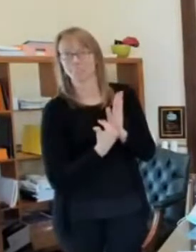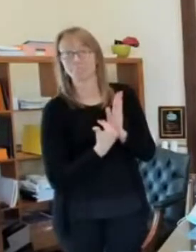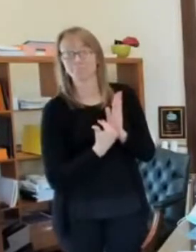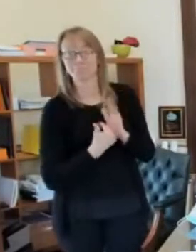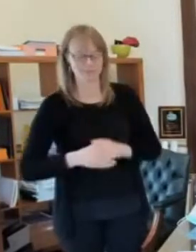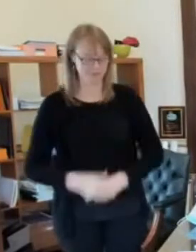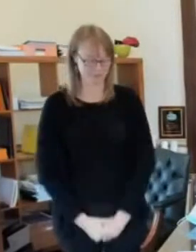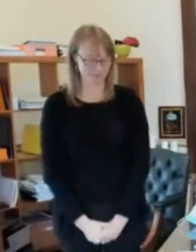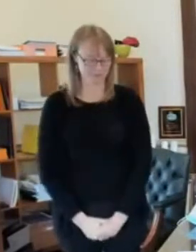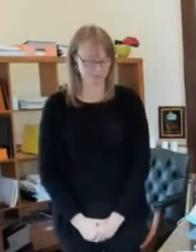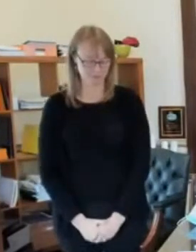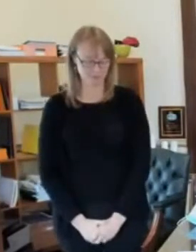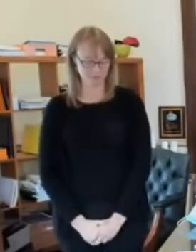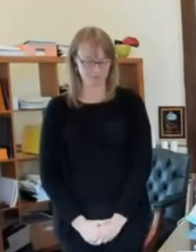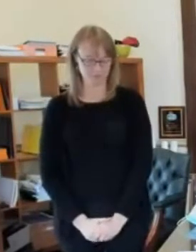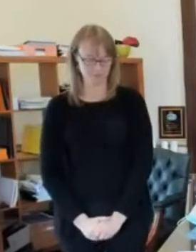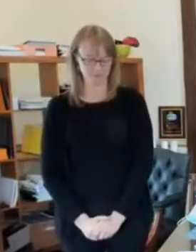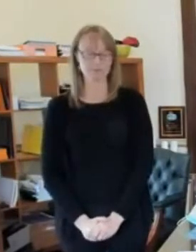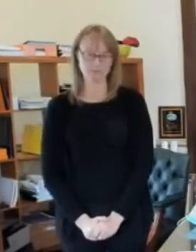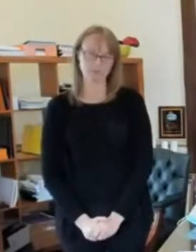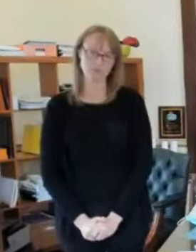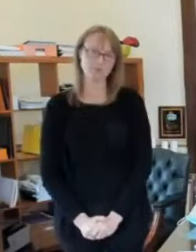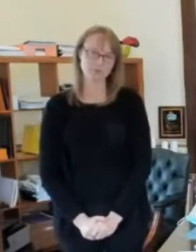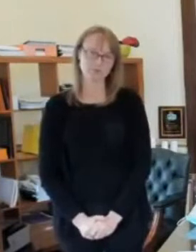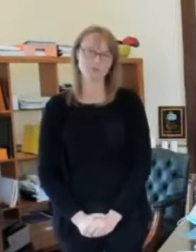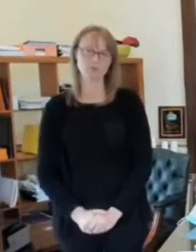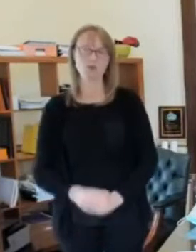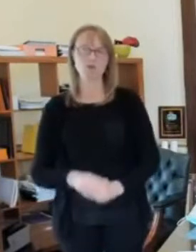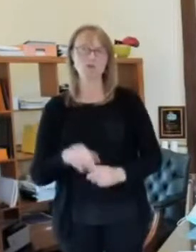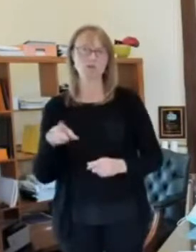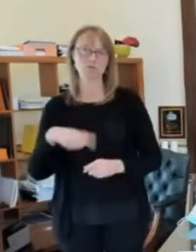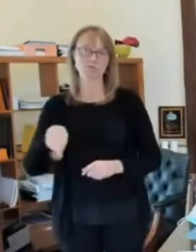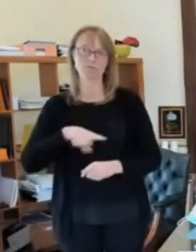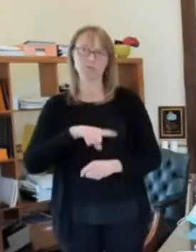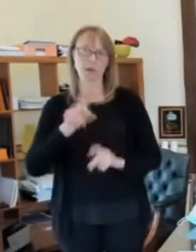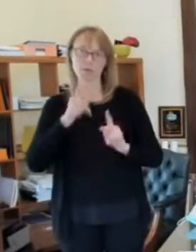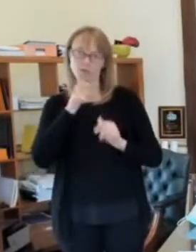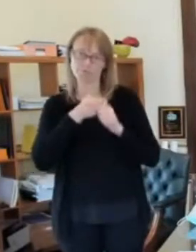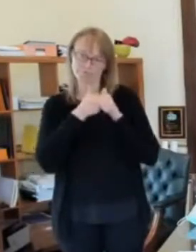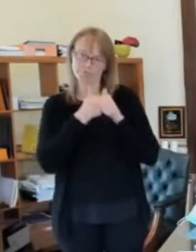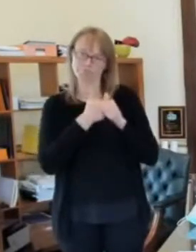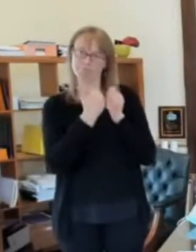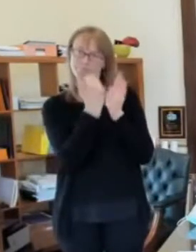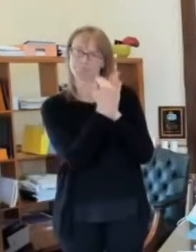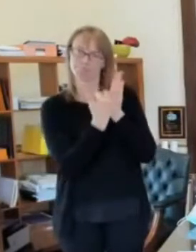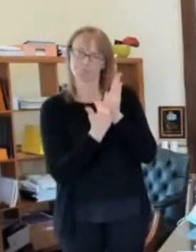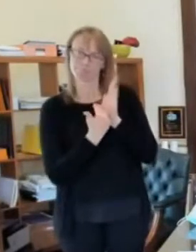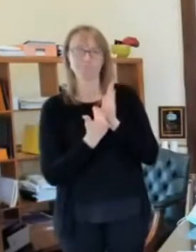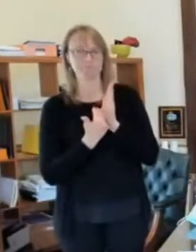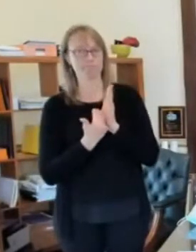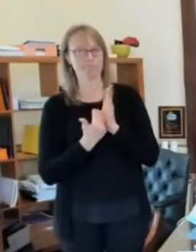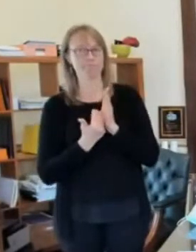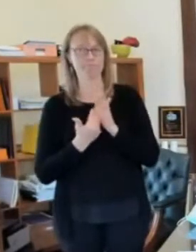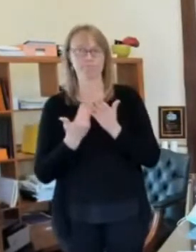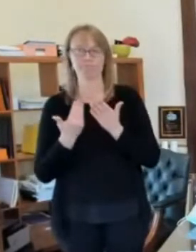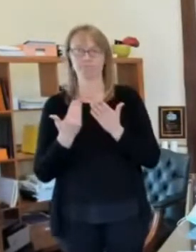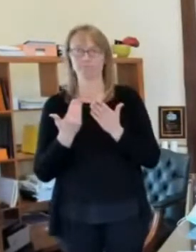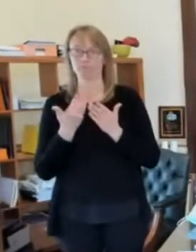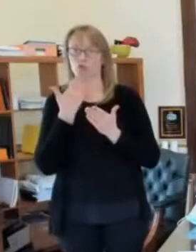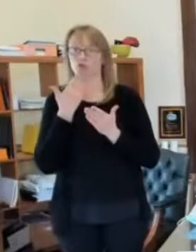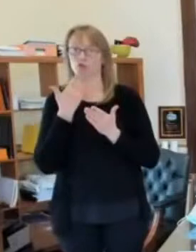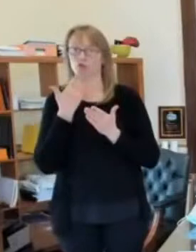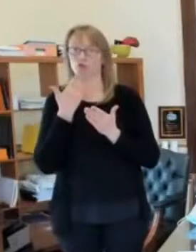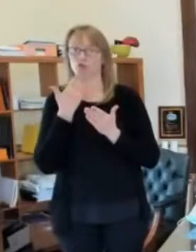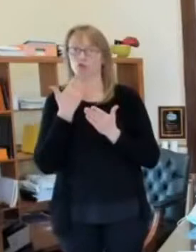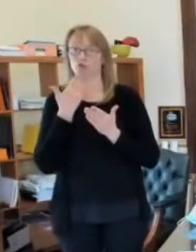mitigation procedures, which makes a difference. So that's COVID numbers. Now, the thing everybody wants